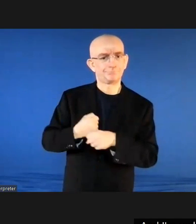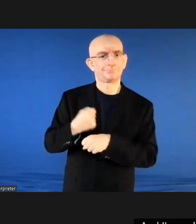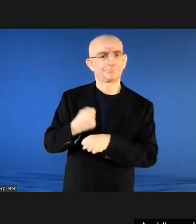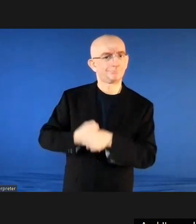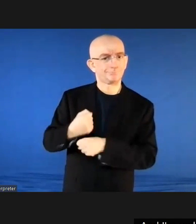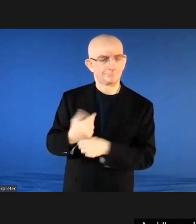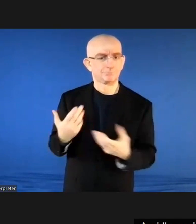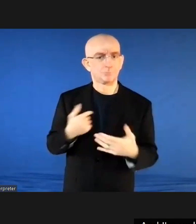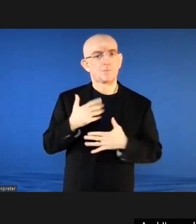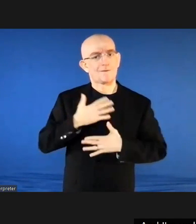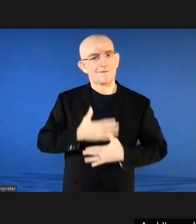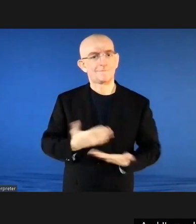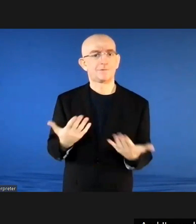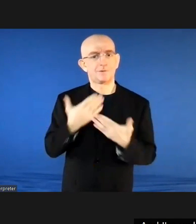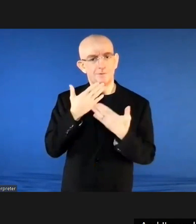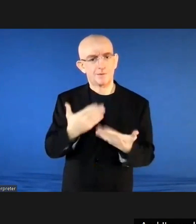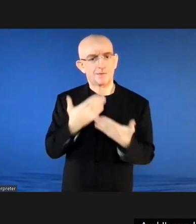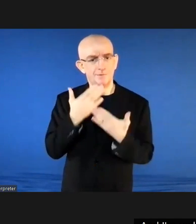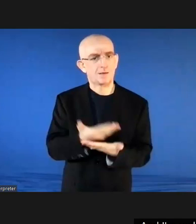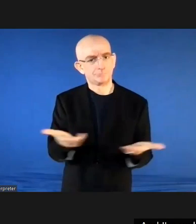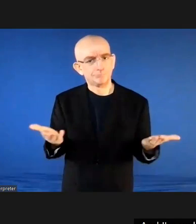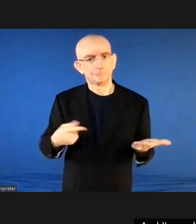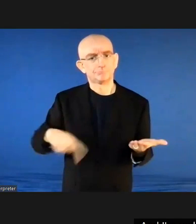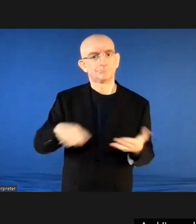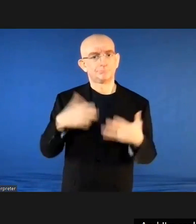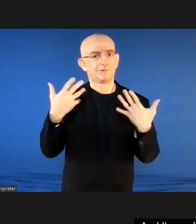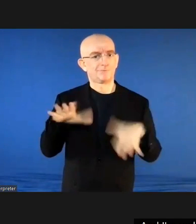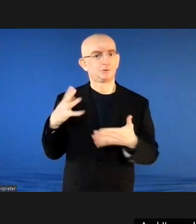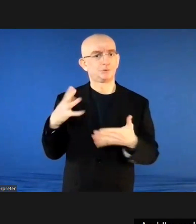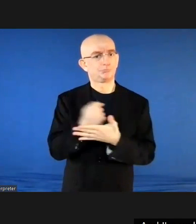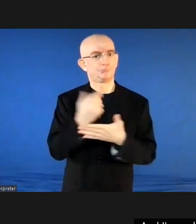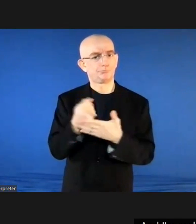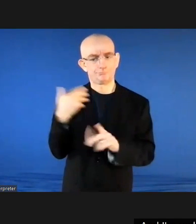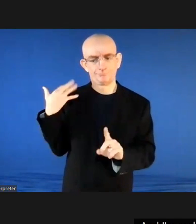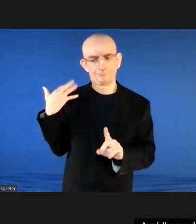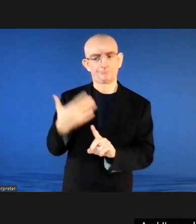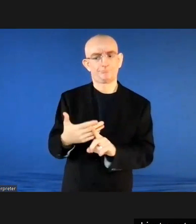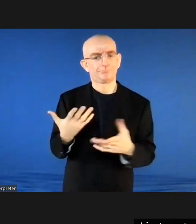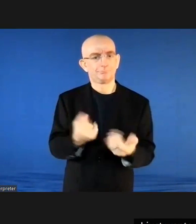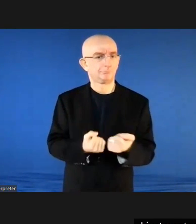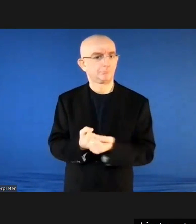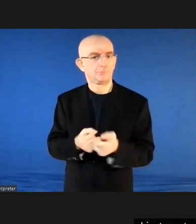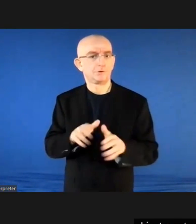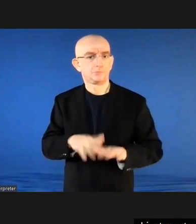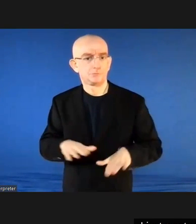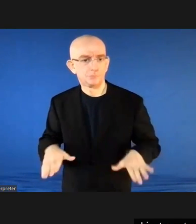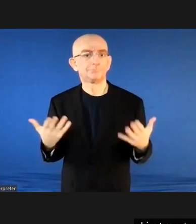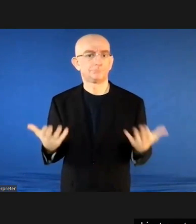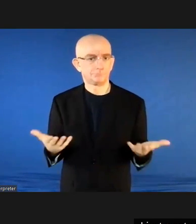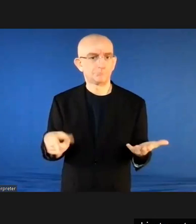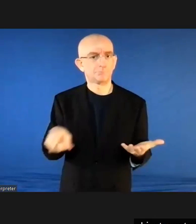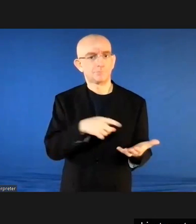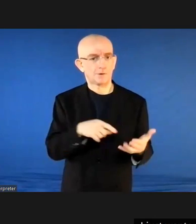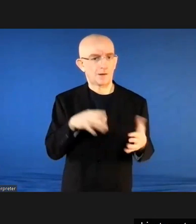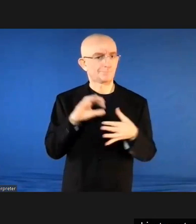to support children, so particularly about supporting them into school and learning, and then pivoting